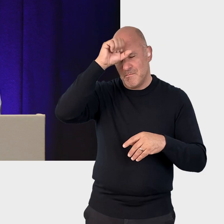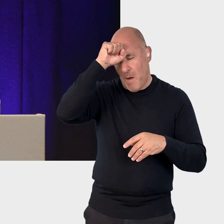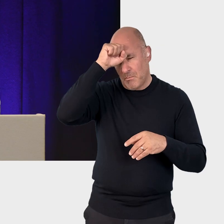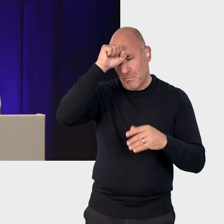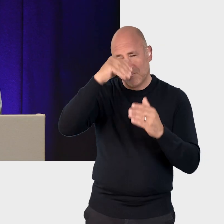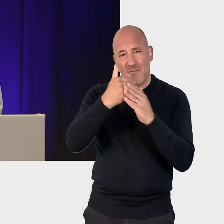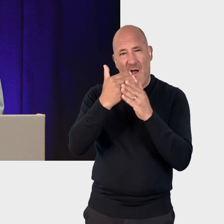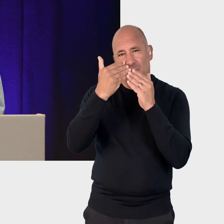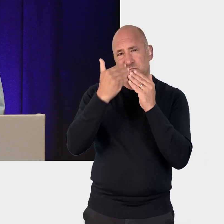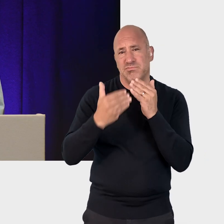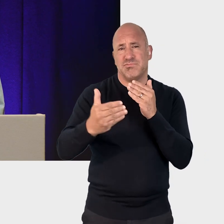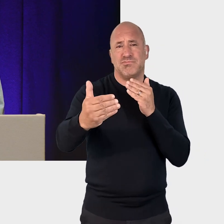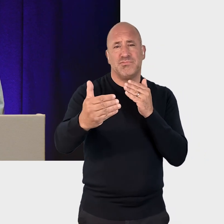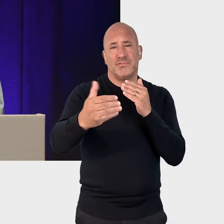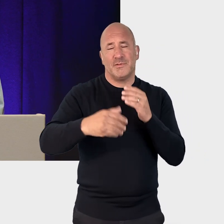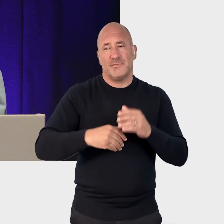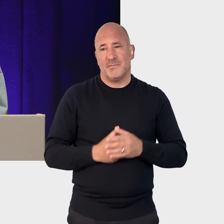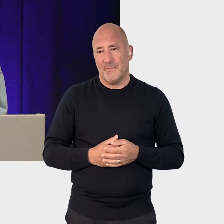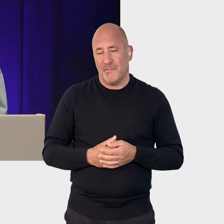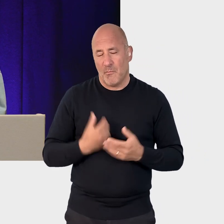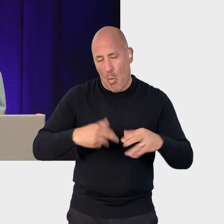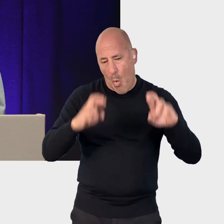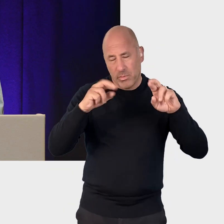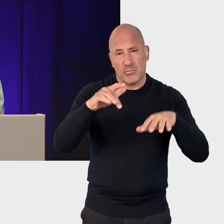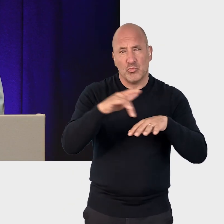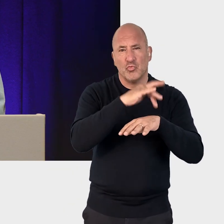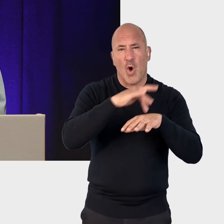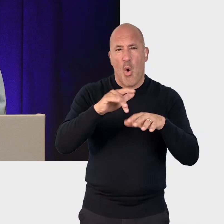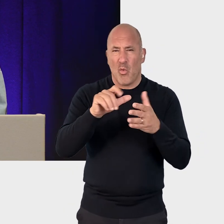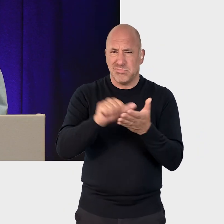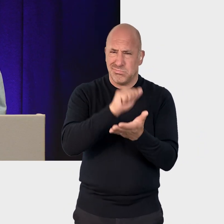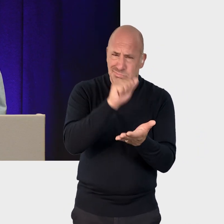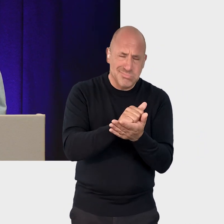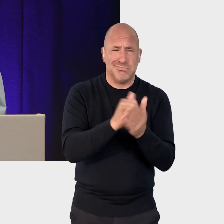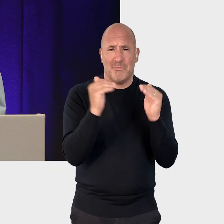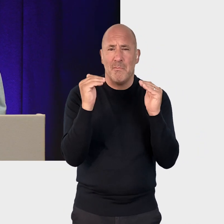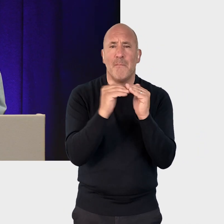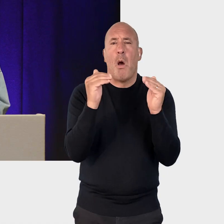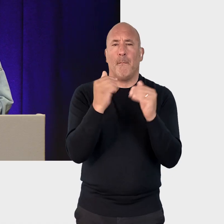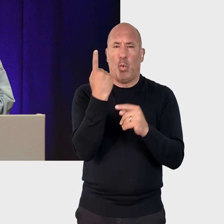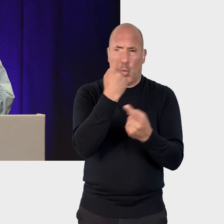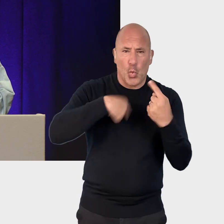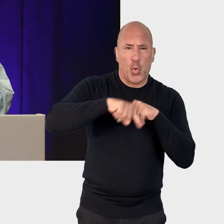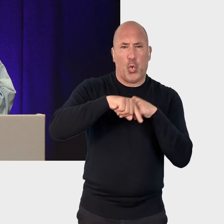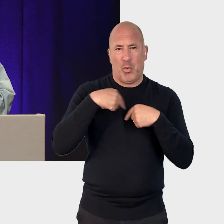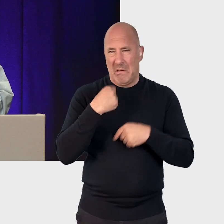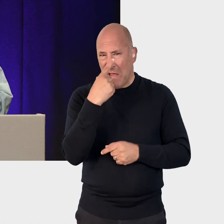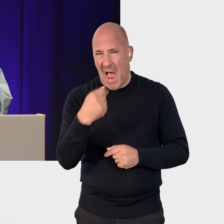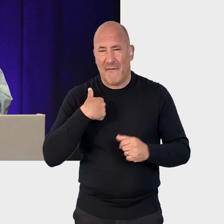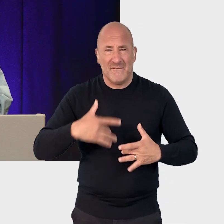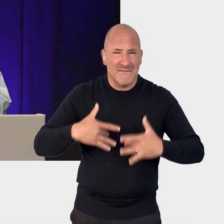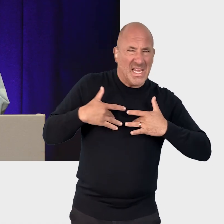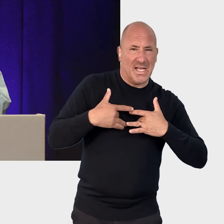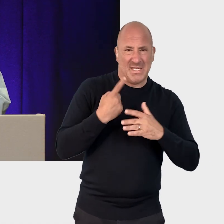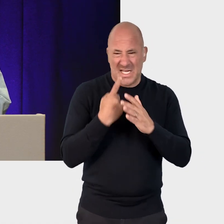But the experience of making this record will paint the colours that will be saved forever. We hope our show will do